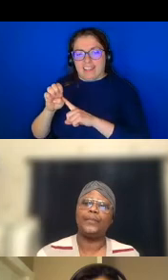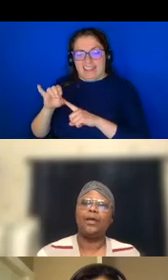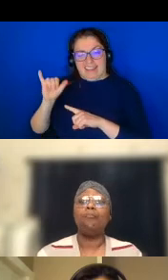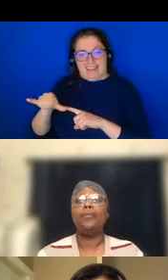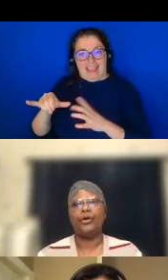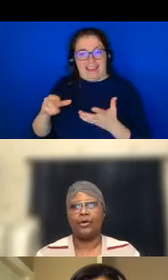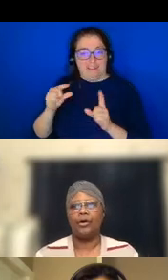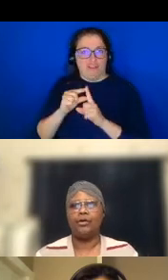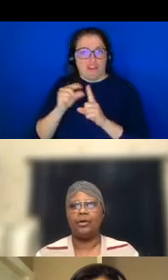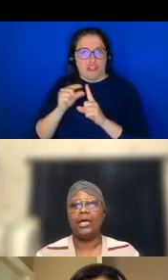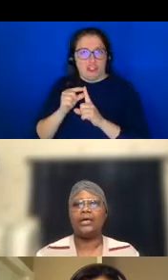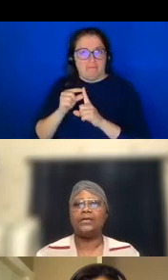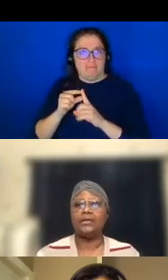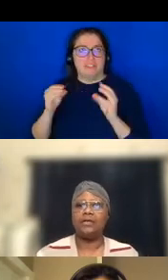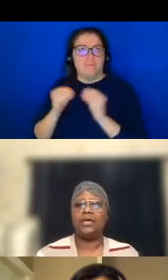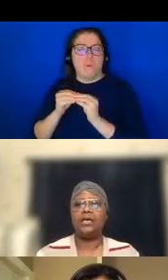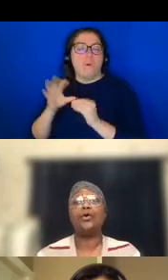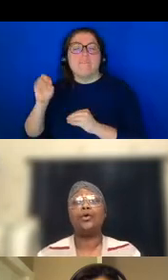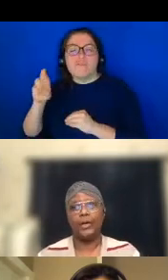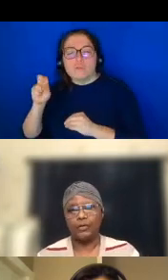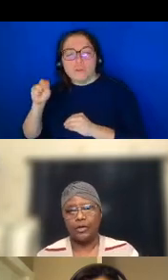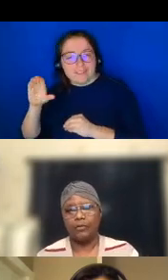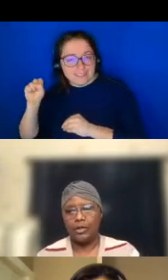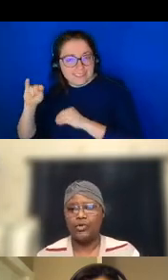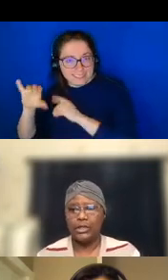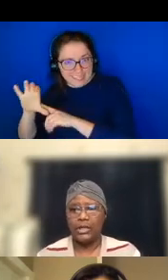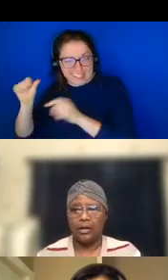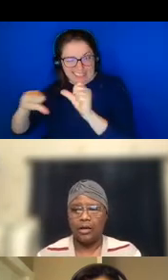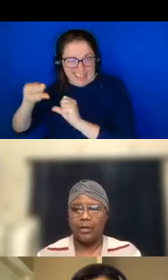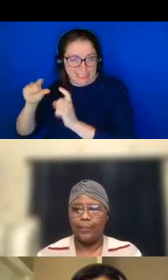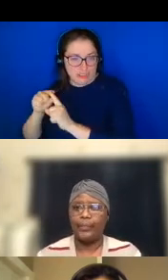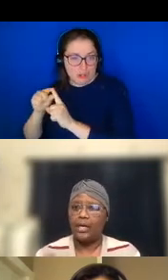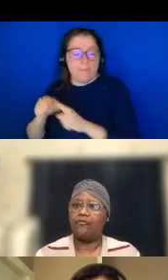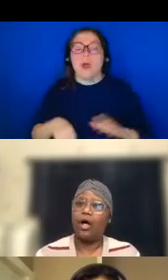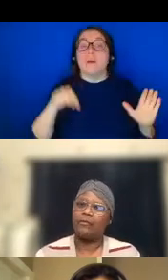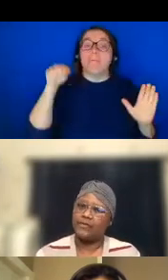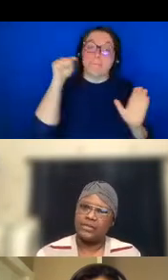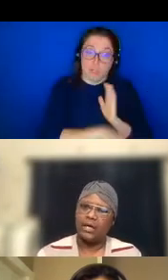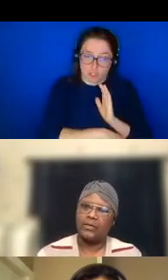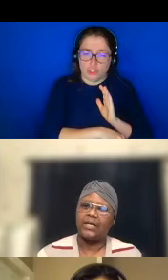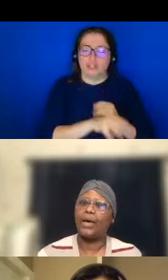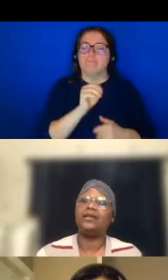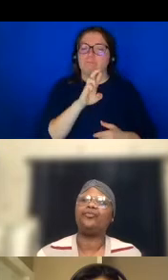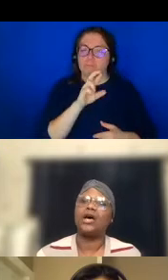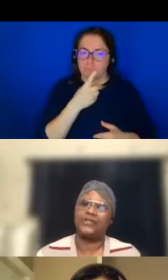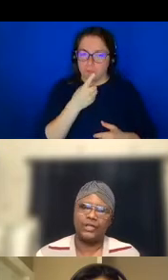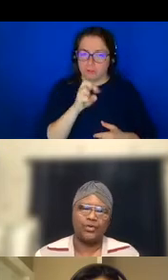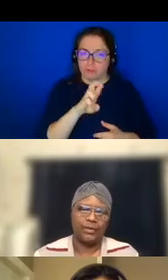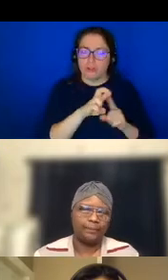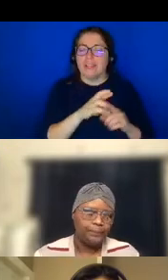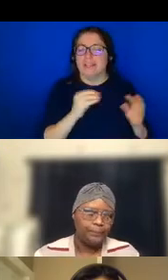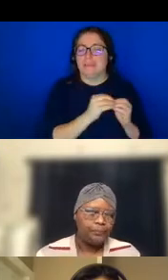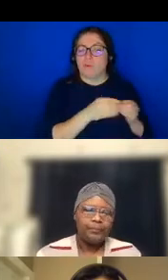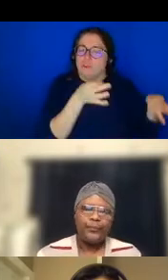term. Murder is the criminal term that usually involves some kind of